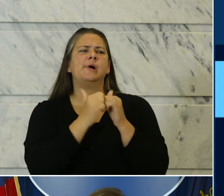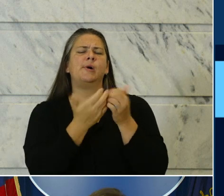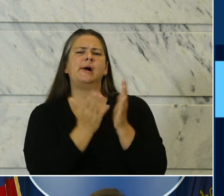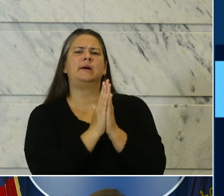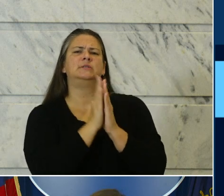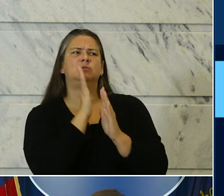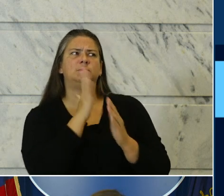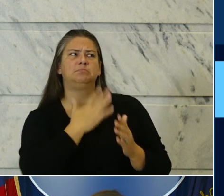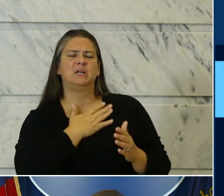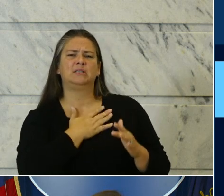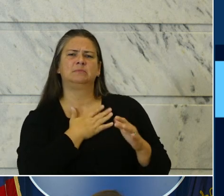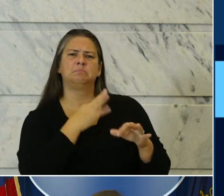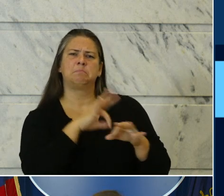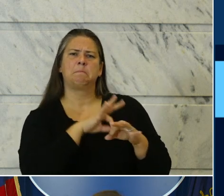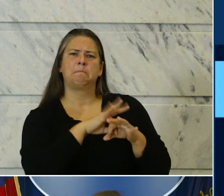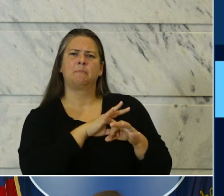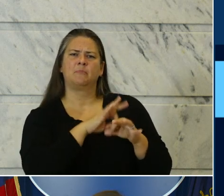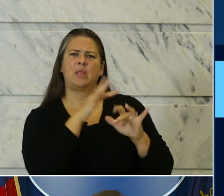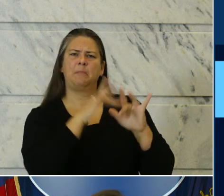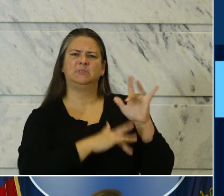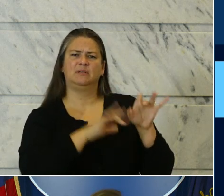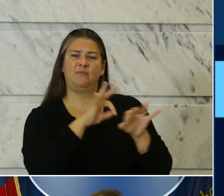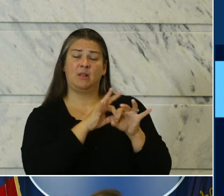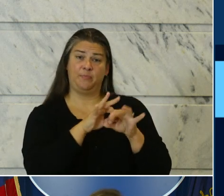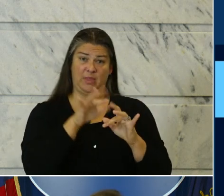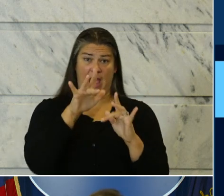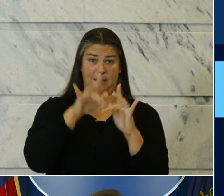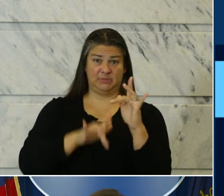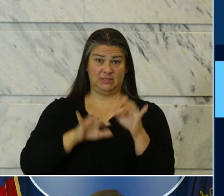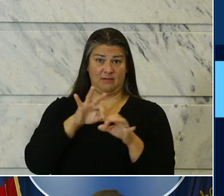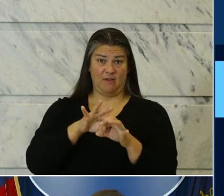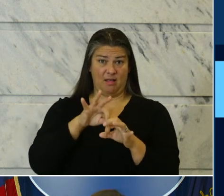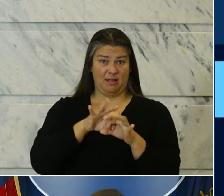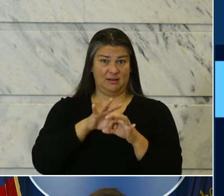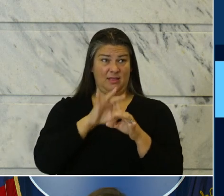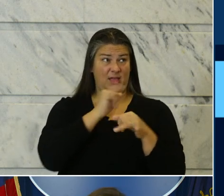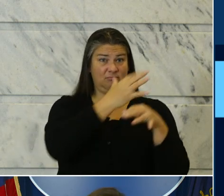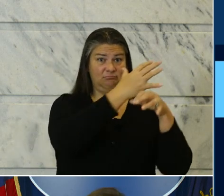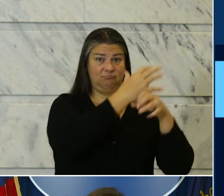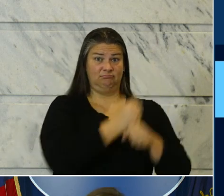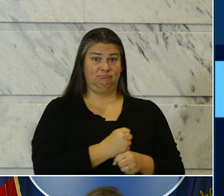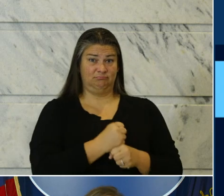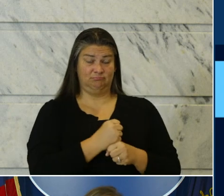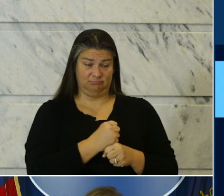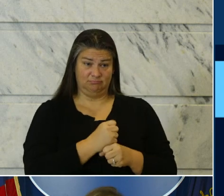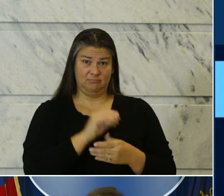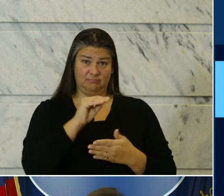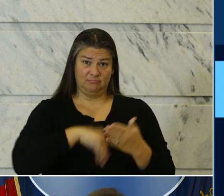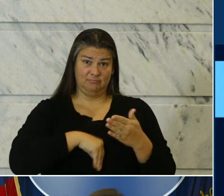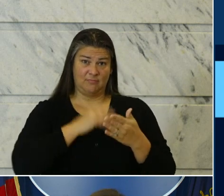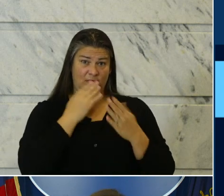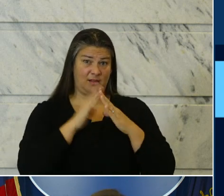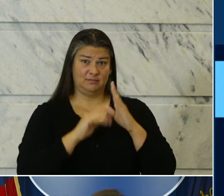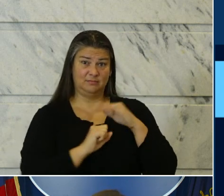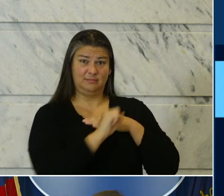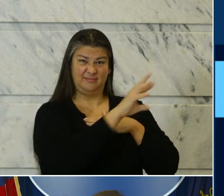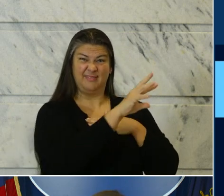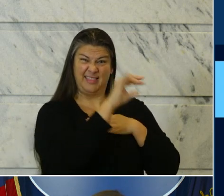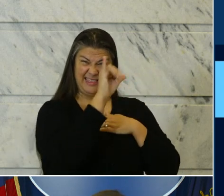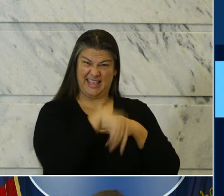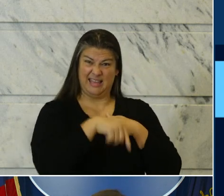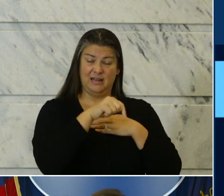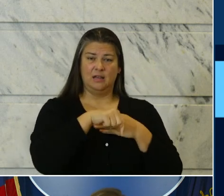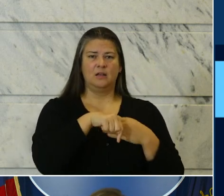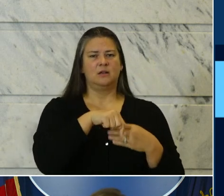your absentee ballot. Voting absentee is the safest way to vote this year because of COVID-19. So if you do not